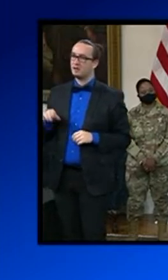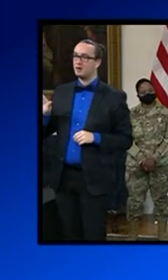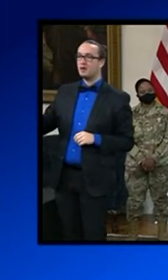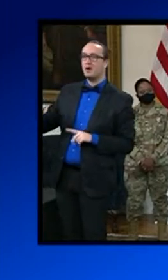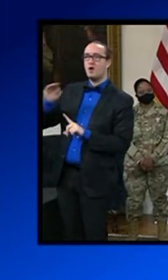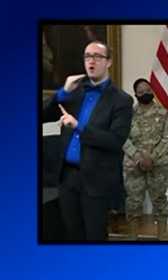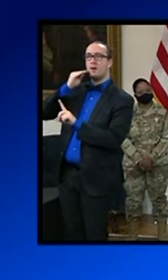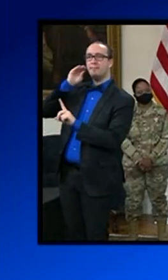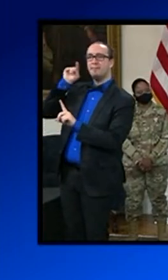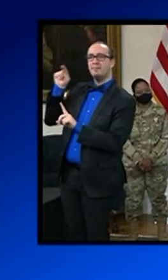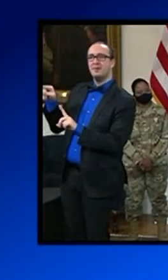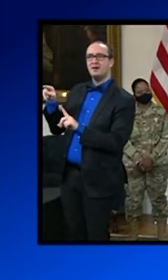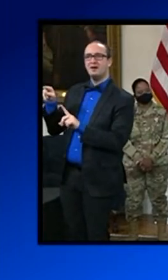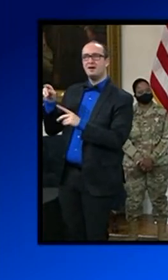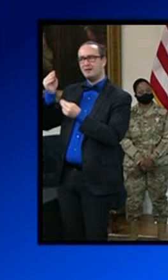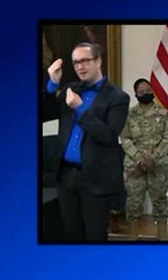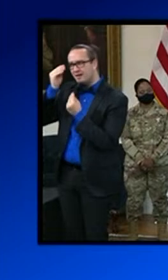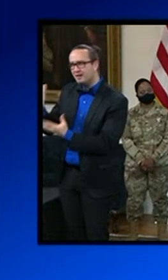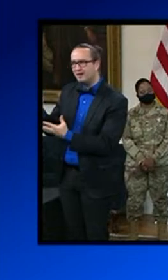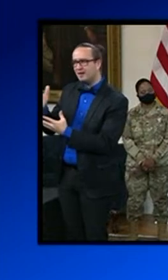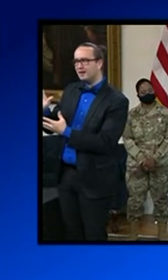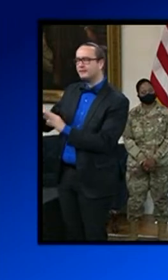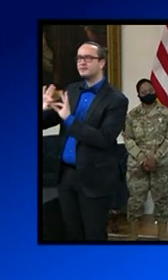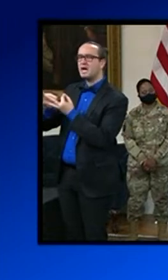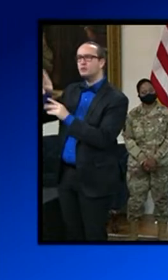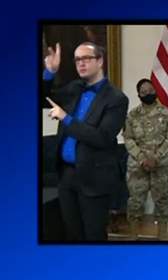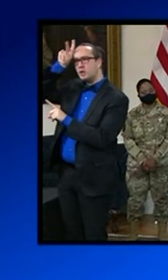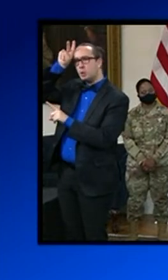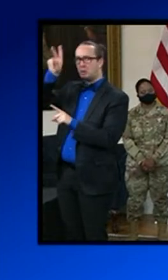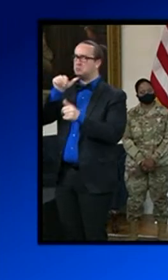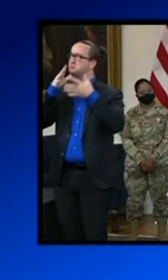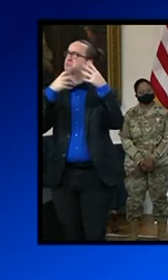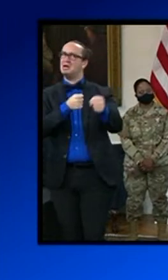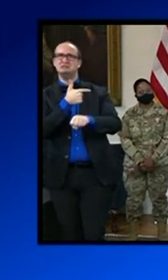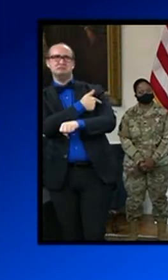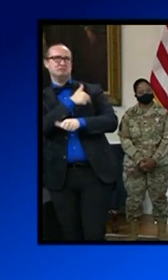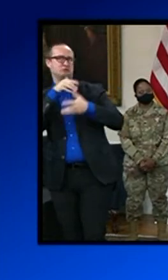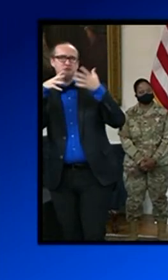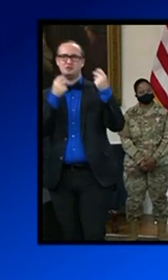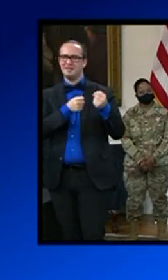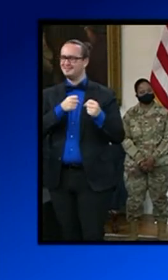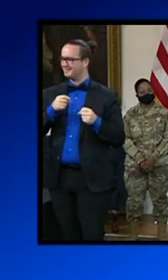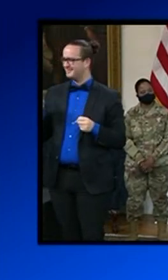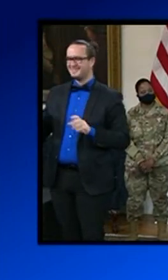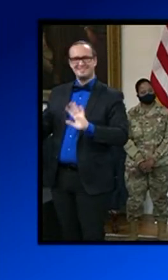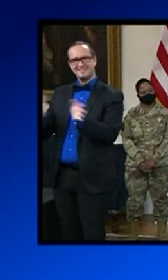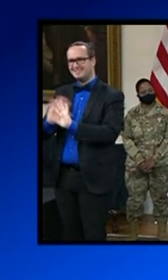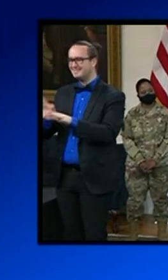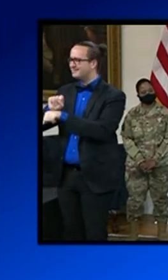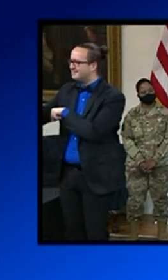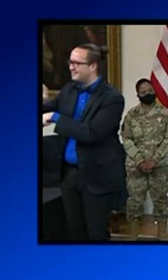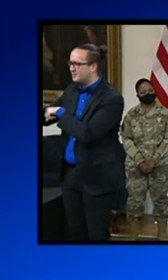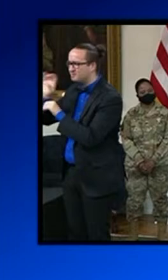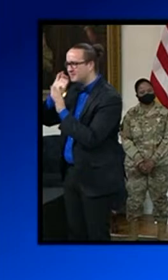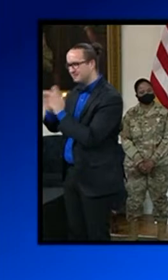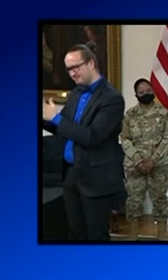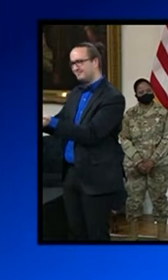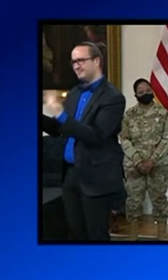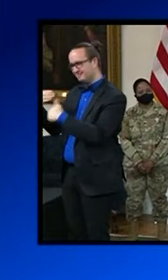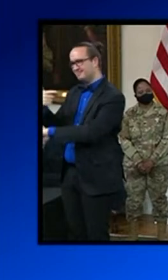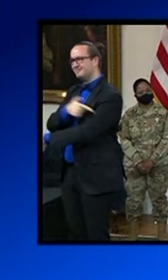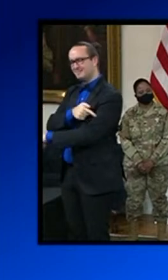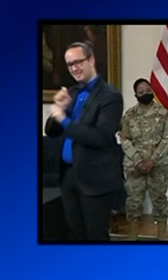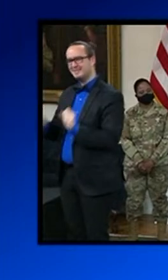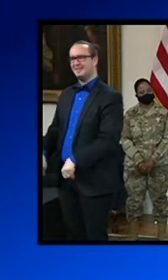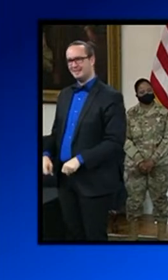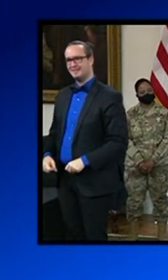sure that the pictures that she took would go back to her family and friends in Peru to show that the shots were